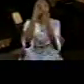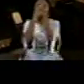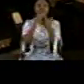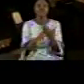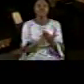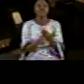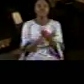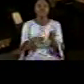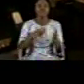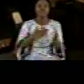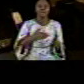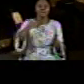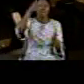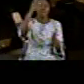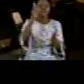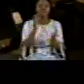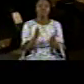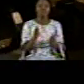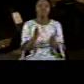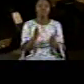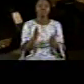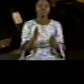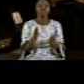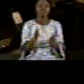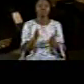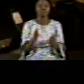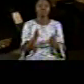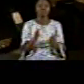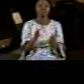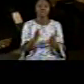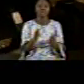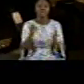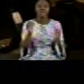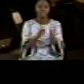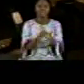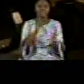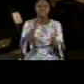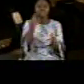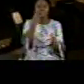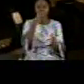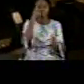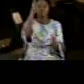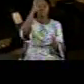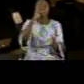my God, that is who you are.